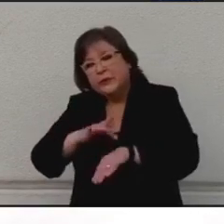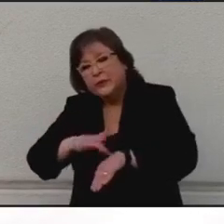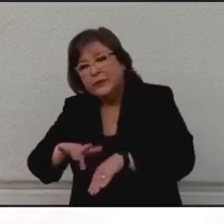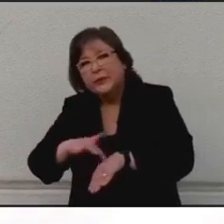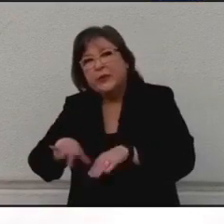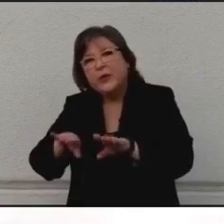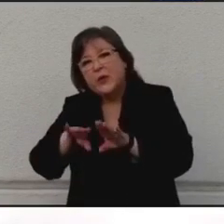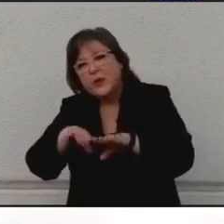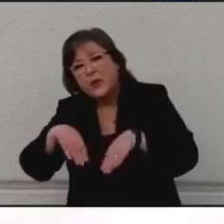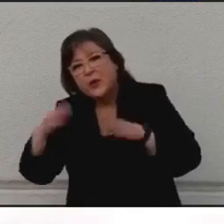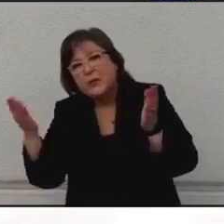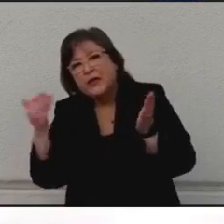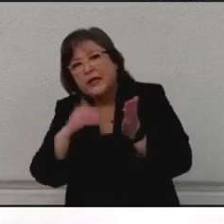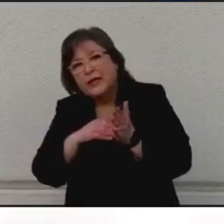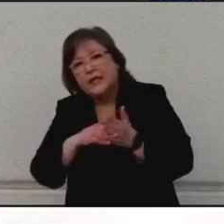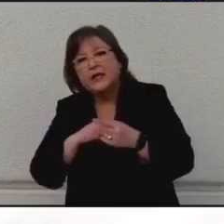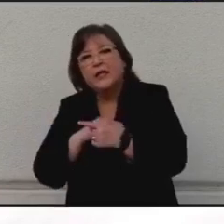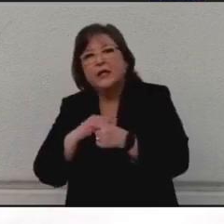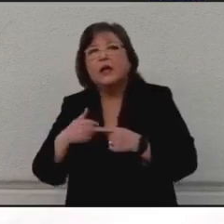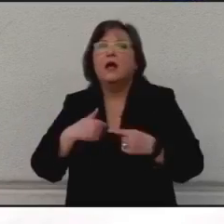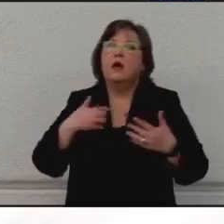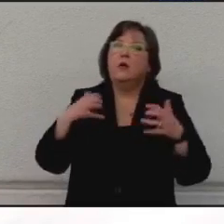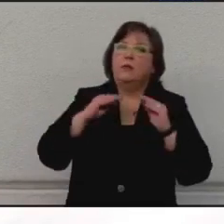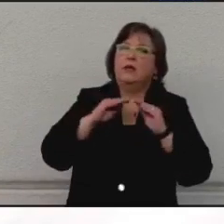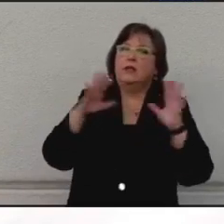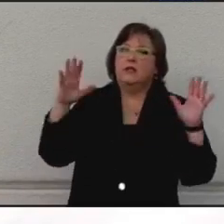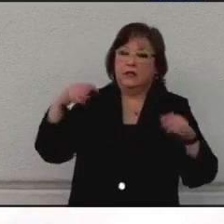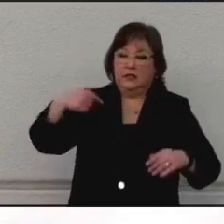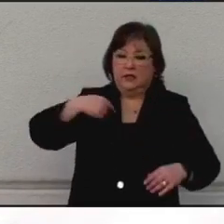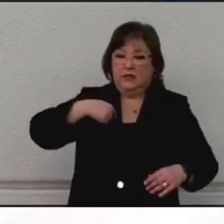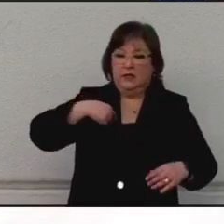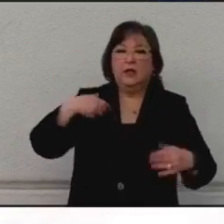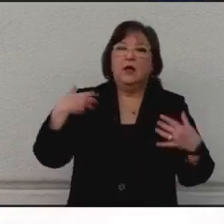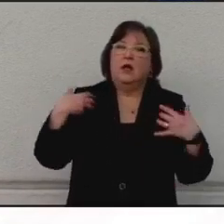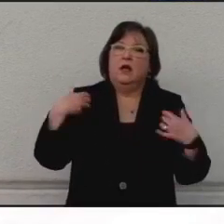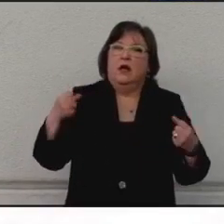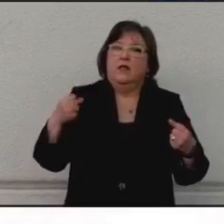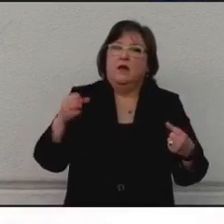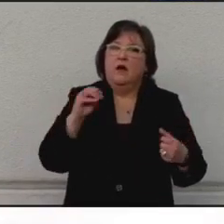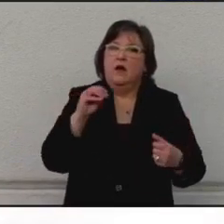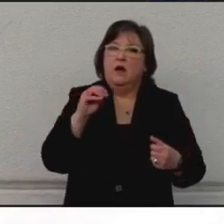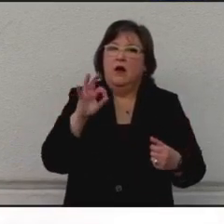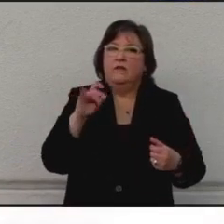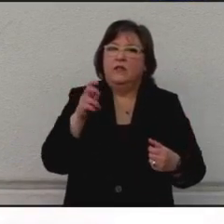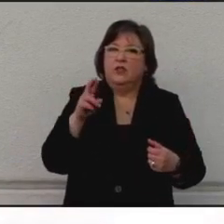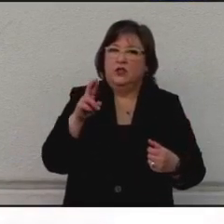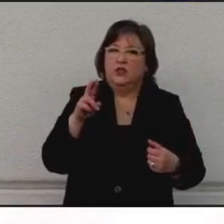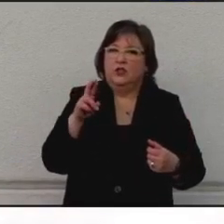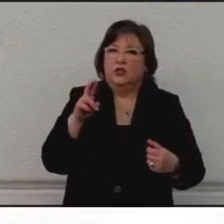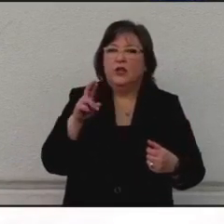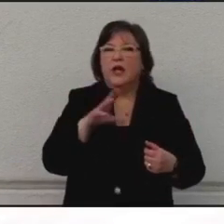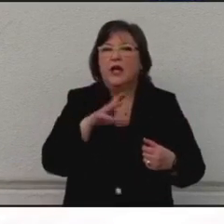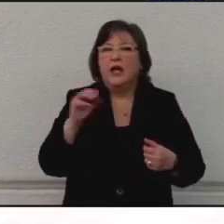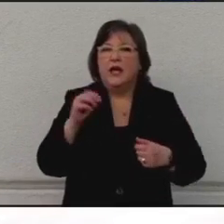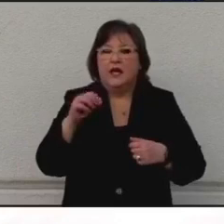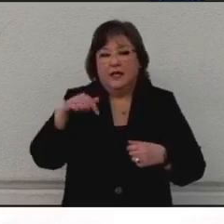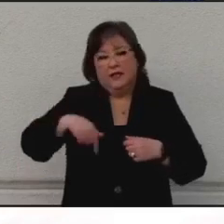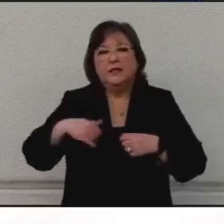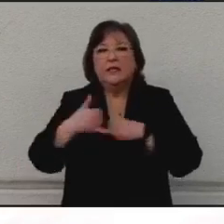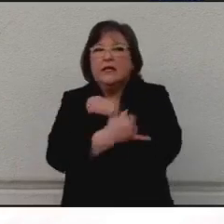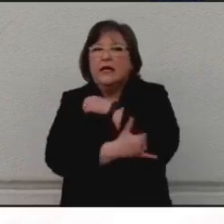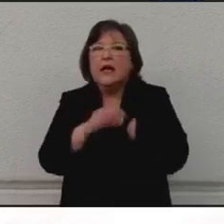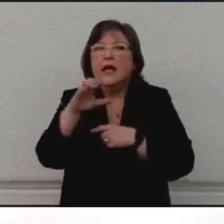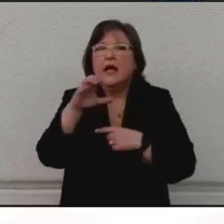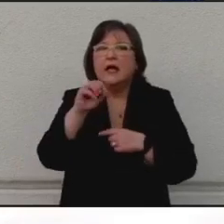very clear. The county and I, as health officer, do not have the authority to open a school. I have the authority to